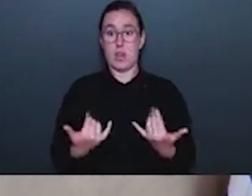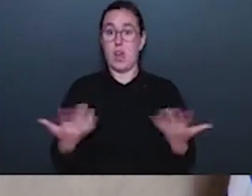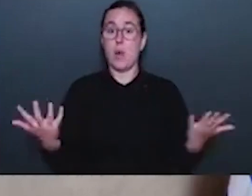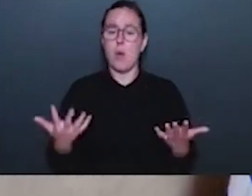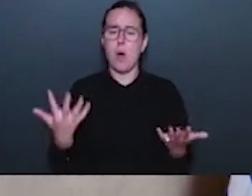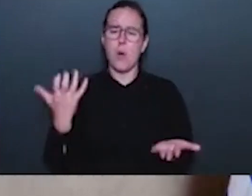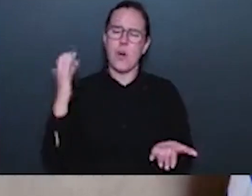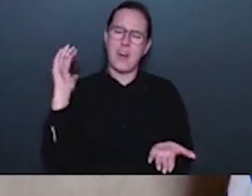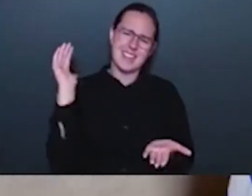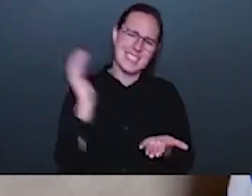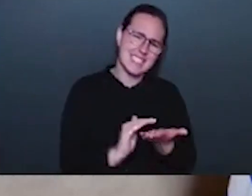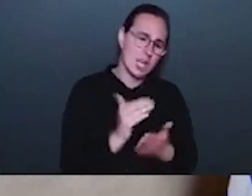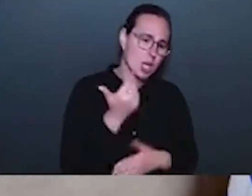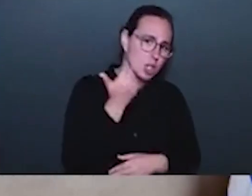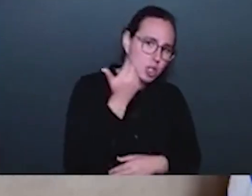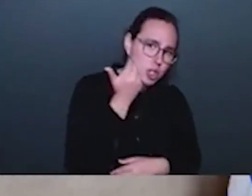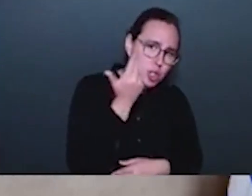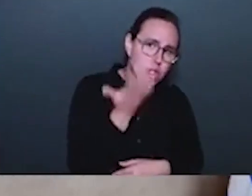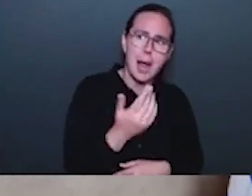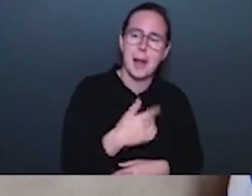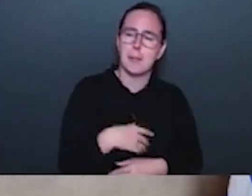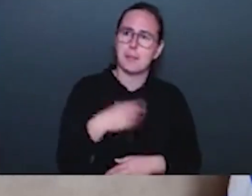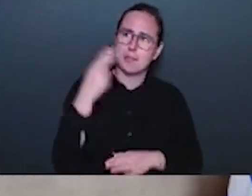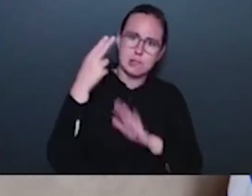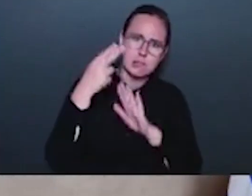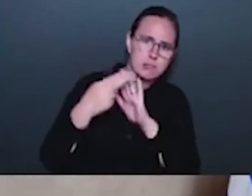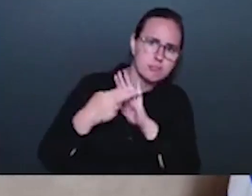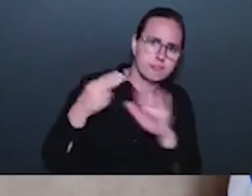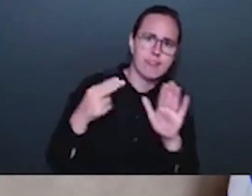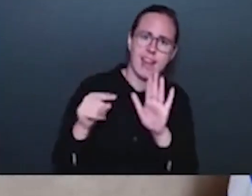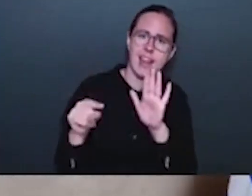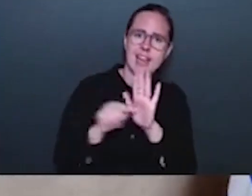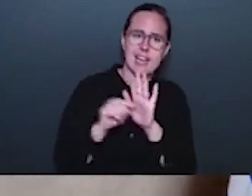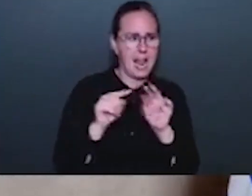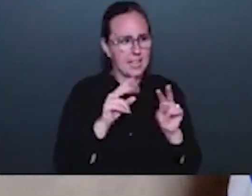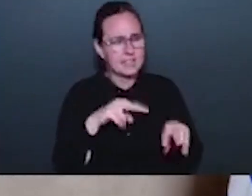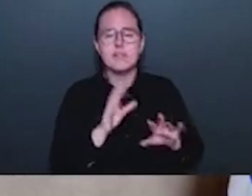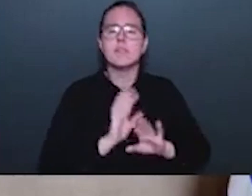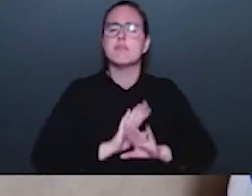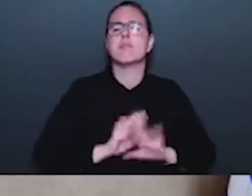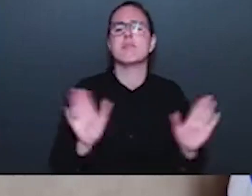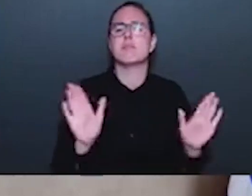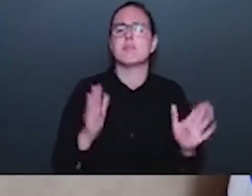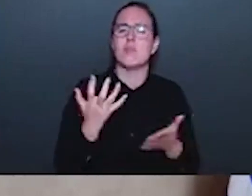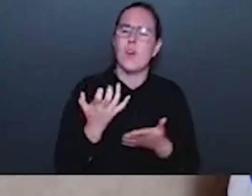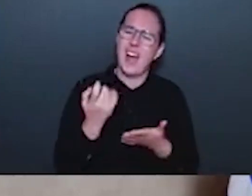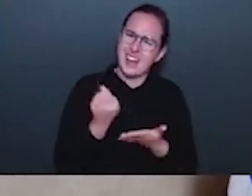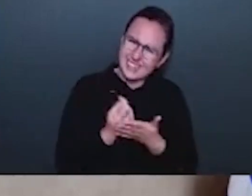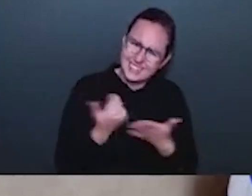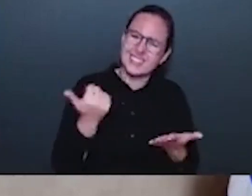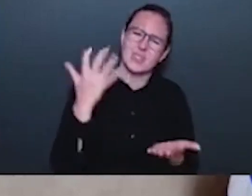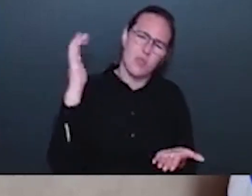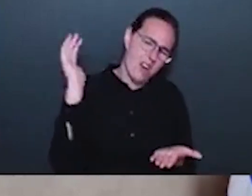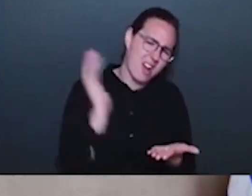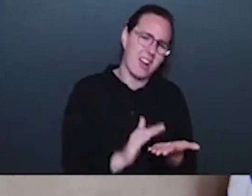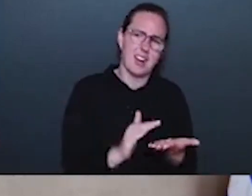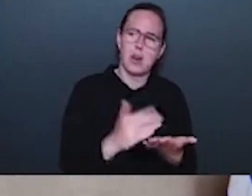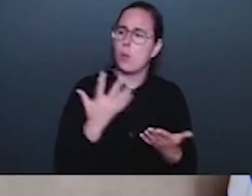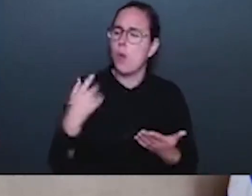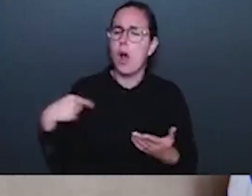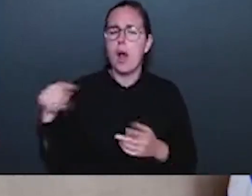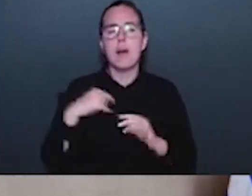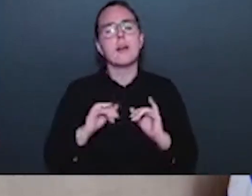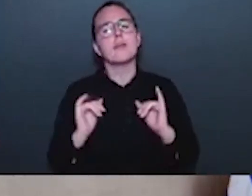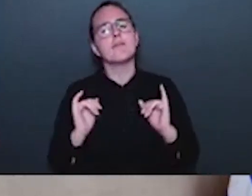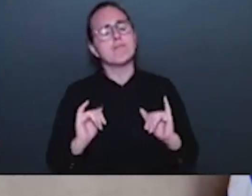use and reach out for the services they need. We hope this will help people feel safer about getting those life-saving